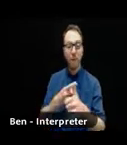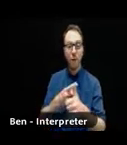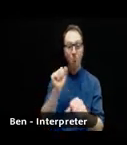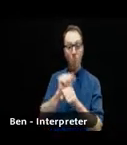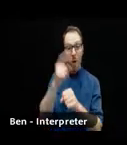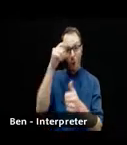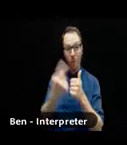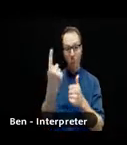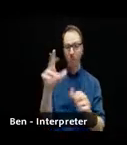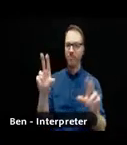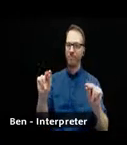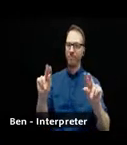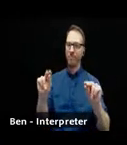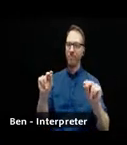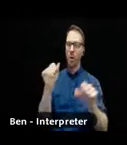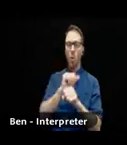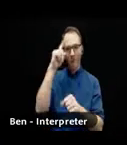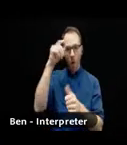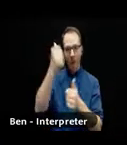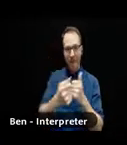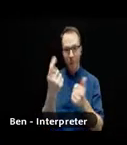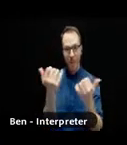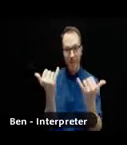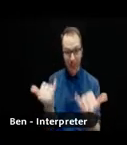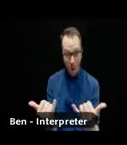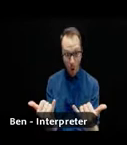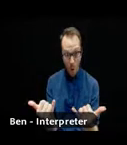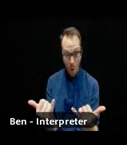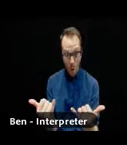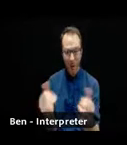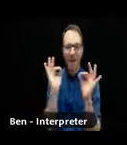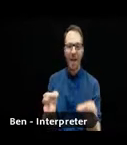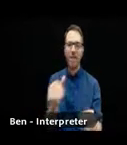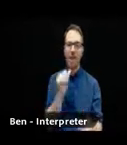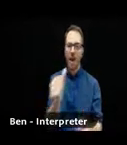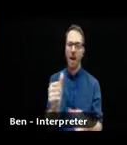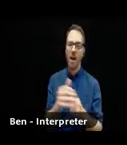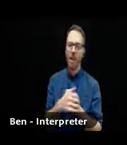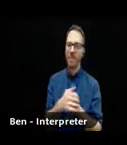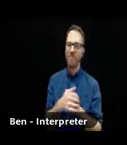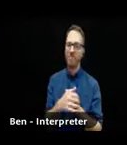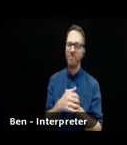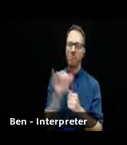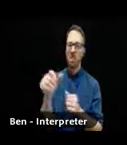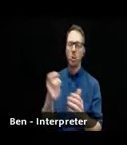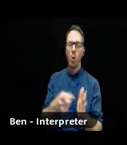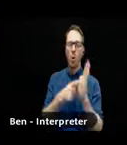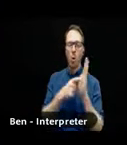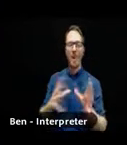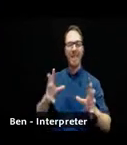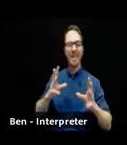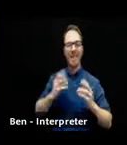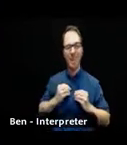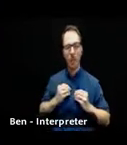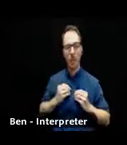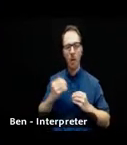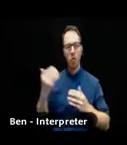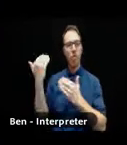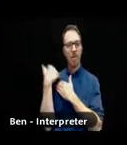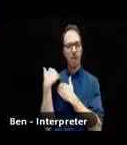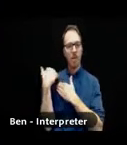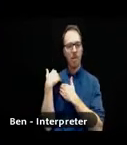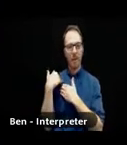Does it work for everybody now? Definitely not, right? This requires an acceptance of some level of responsibility.